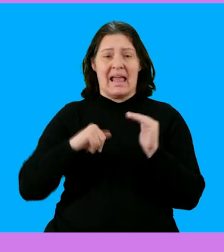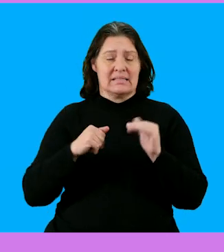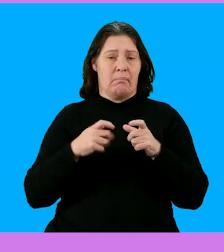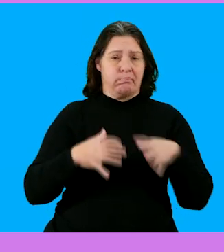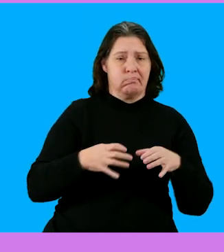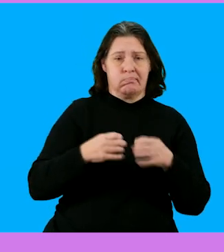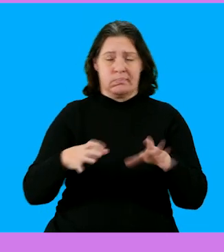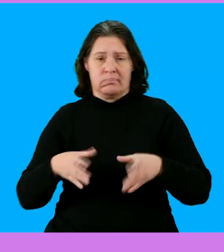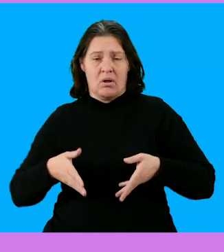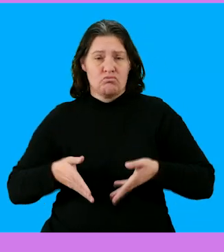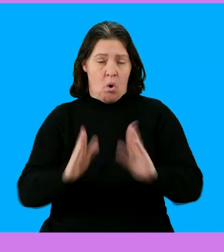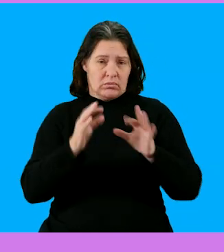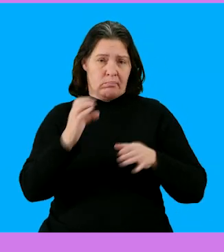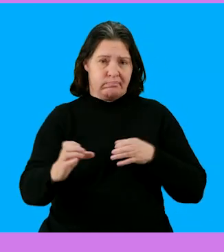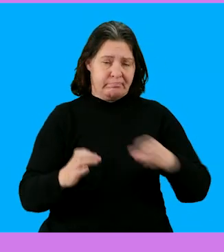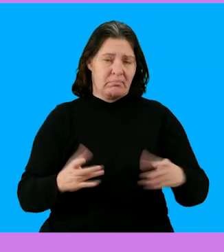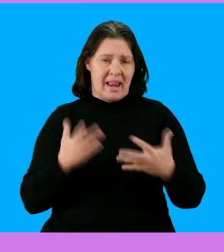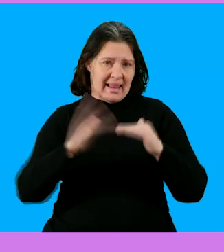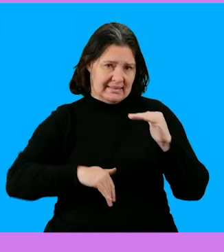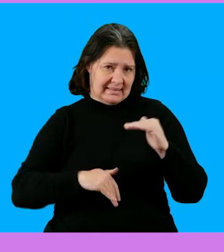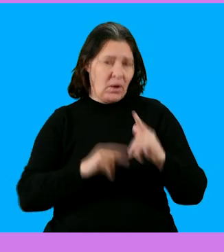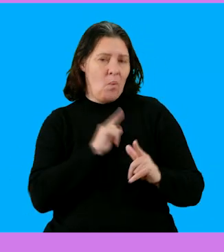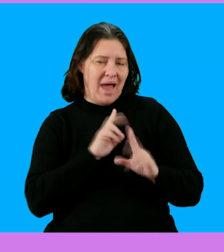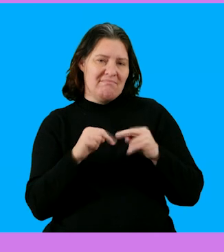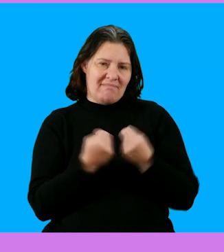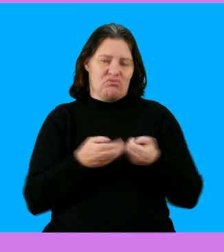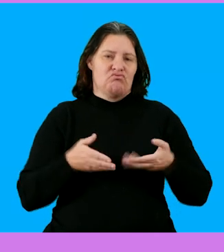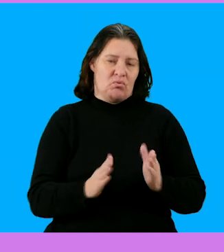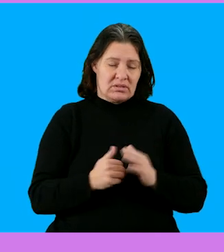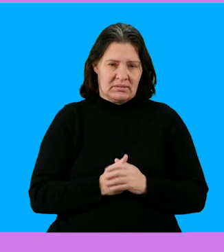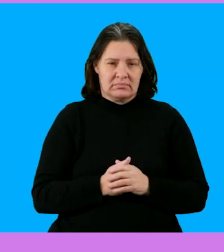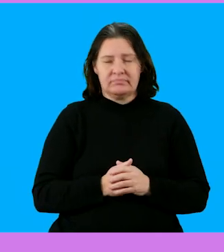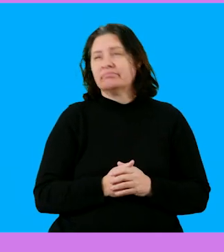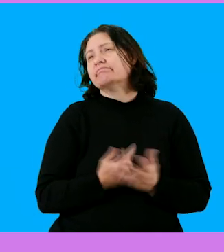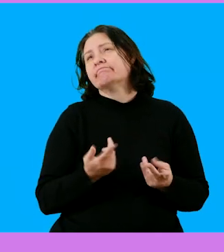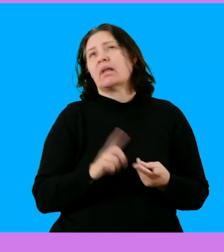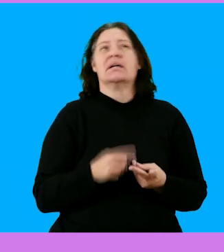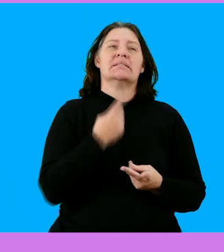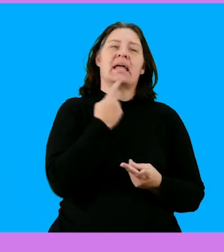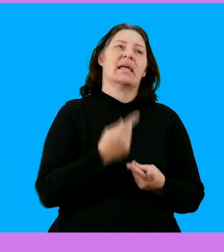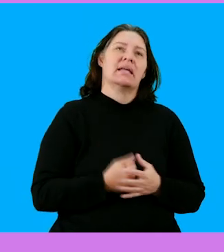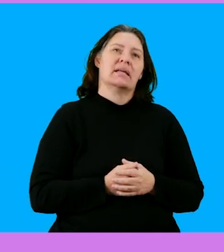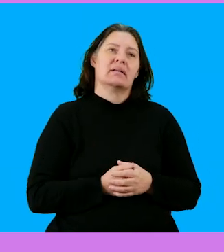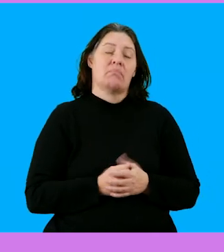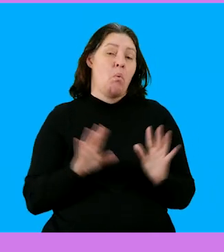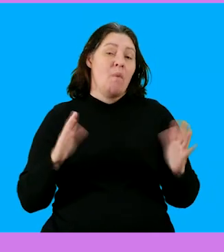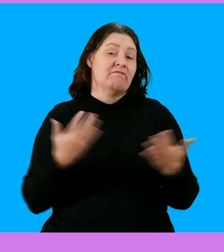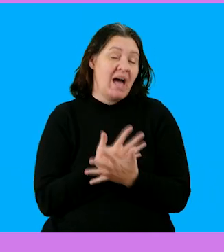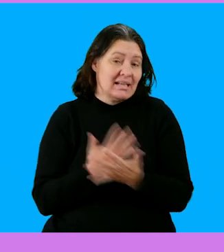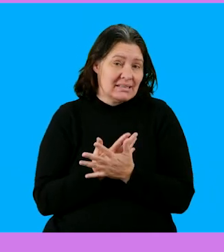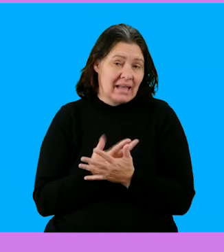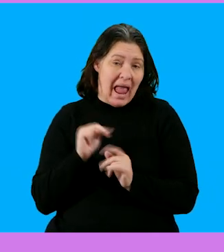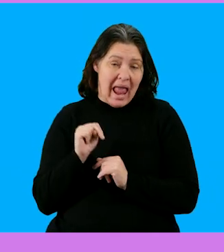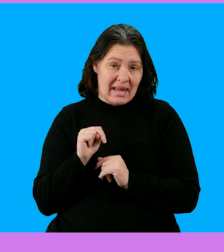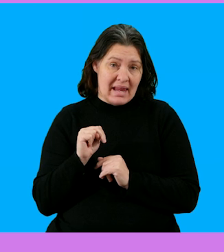potholes, right? We agree on that. Okay, what else? We can say it will be faster to travel